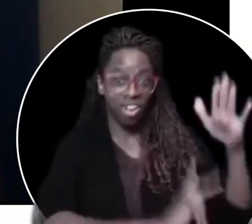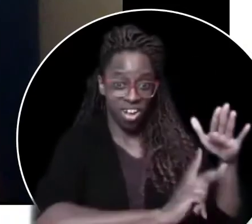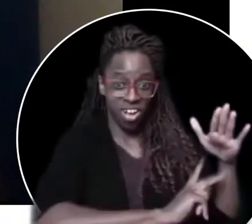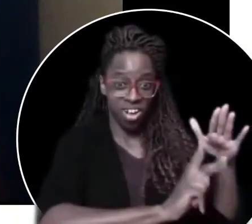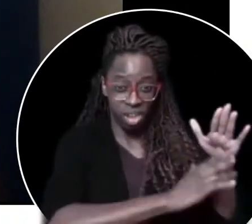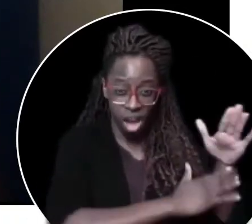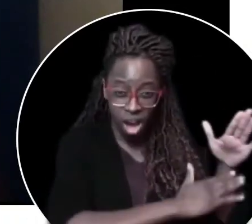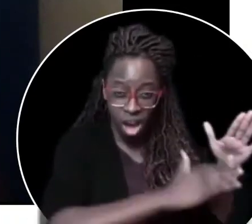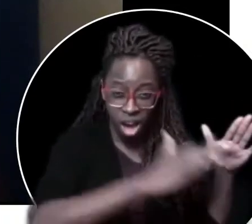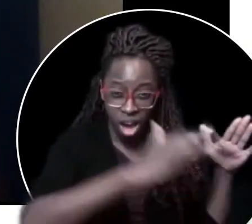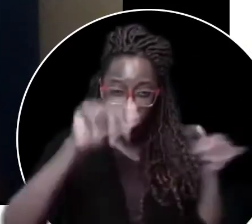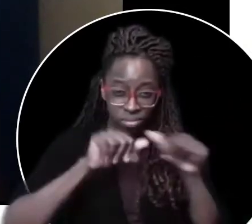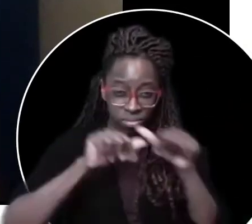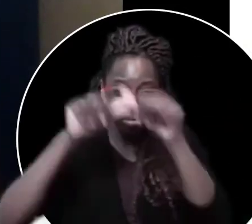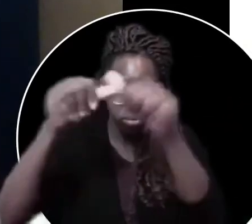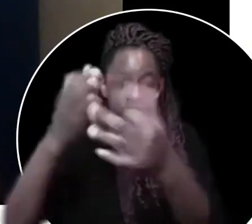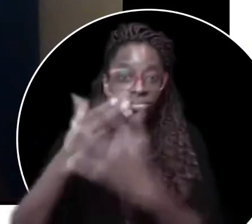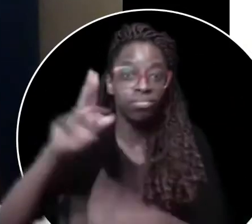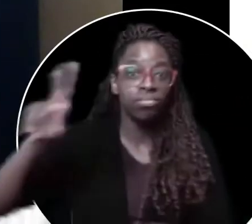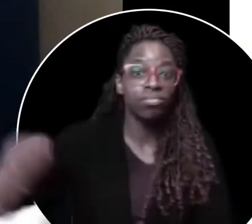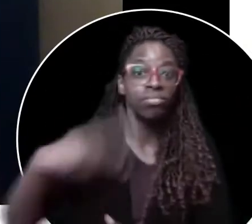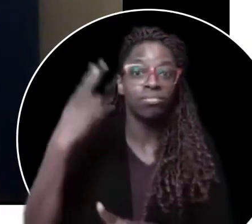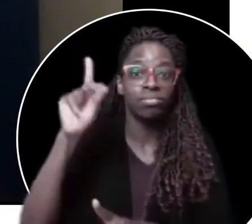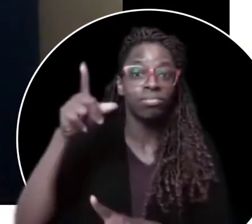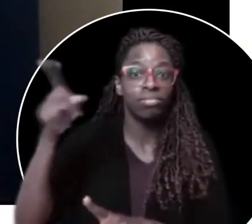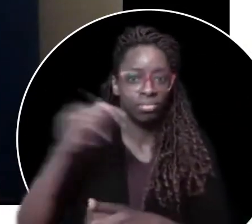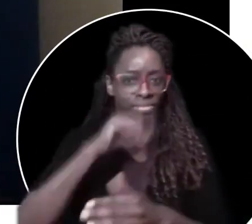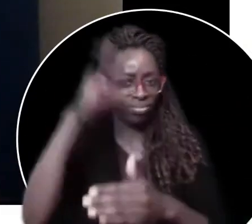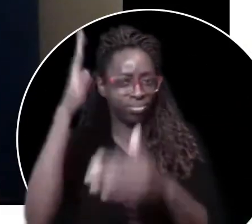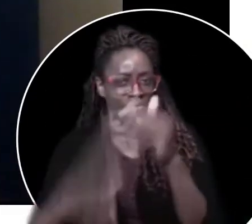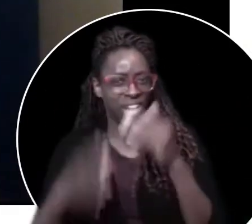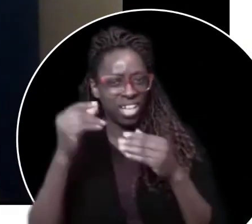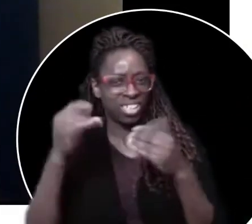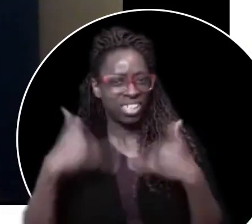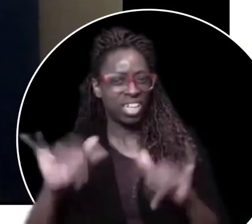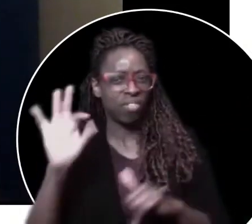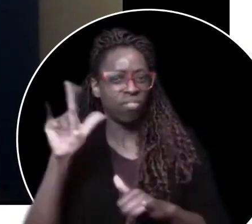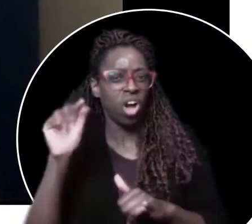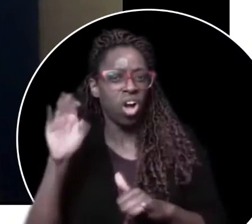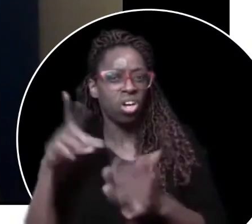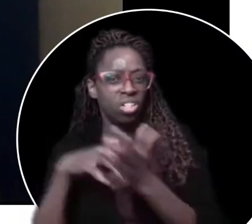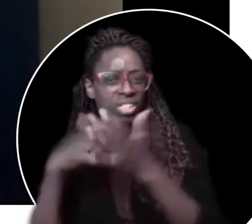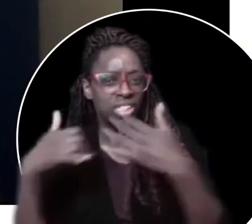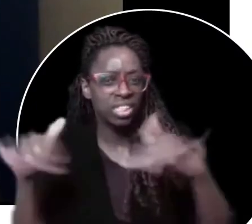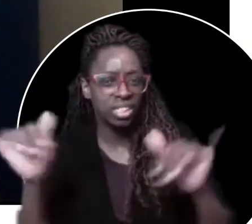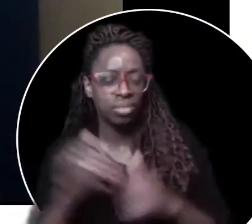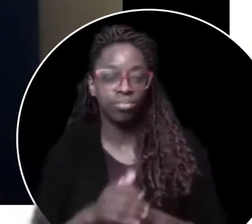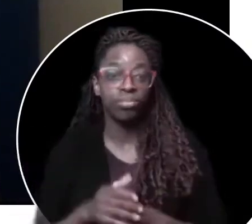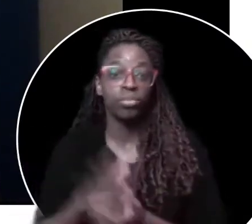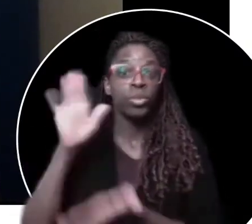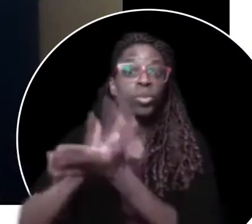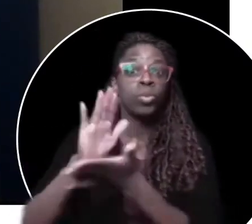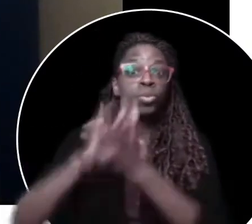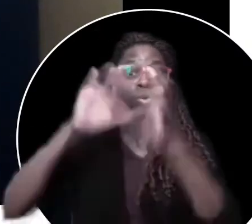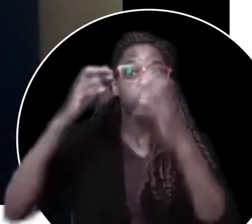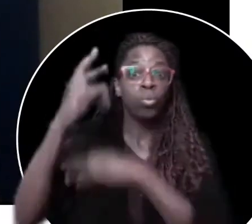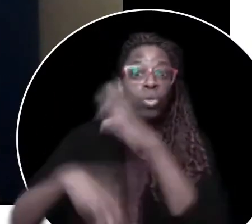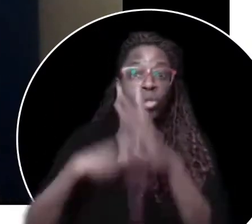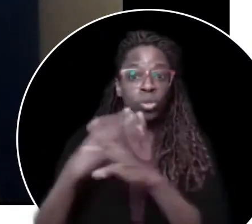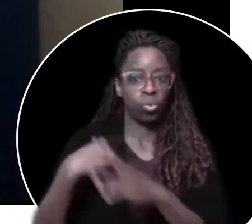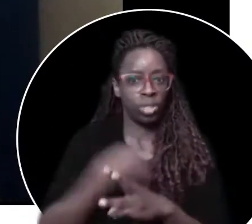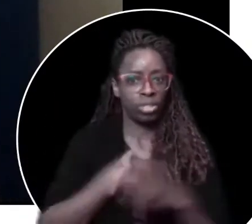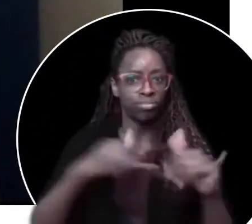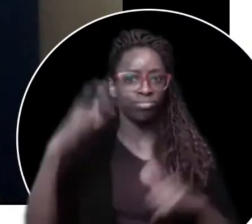and colonialism. We're still dealing with the systemic violence against Black people, with the exclusion of minoritized